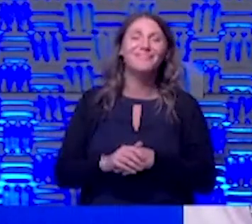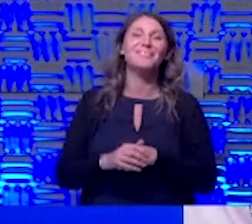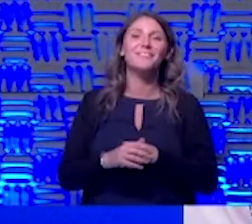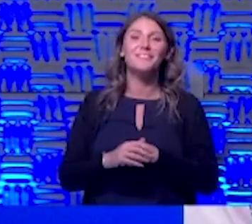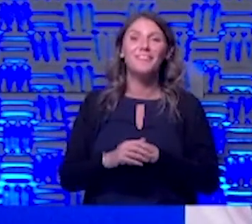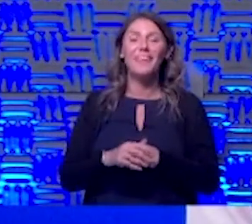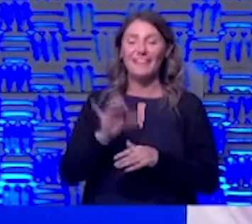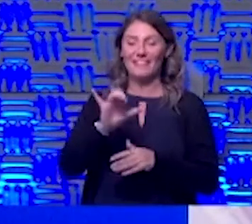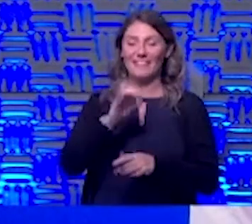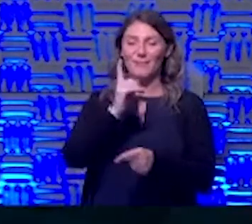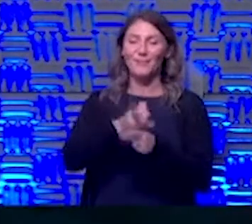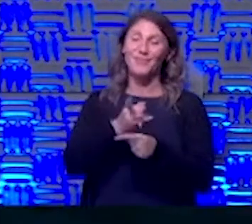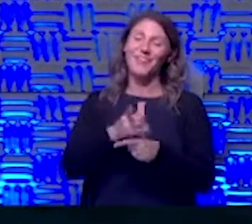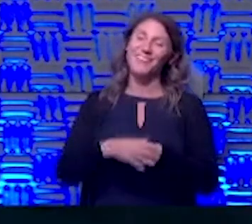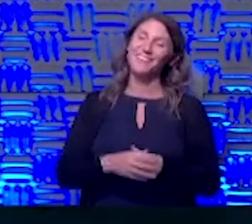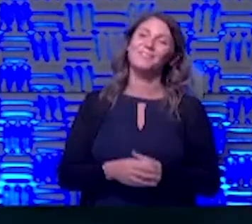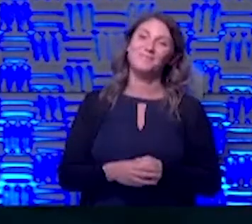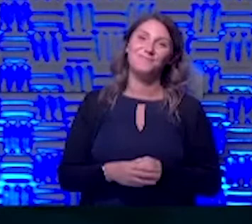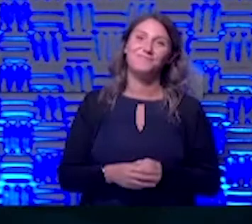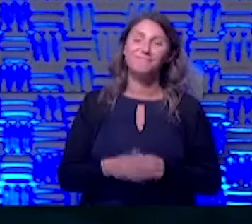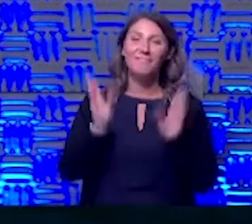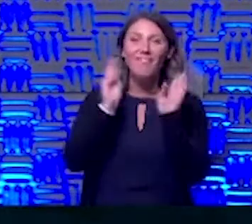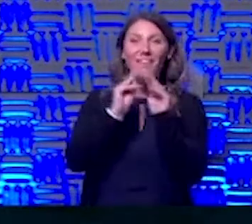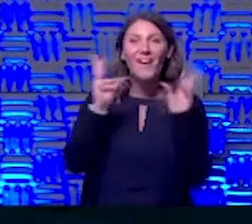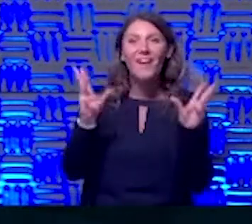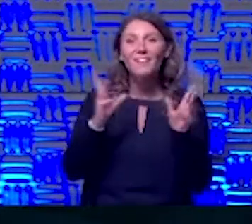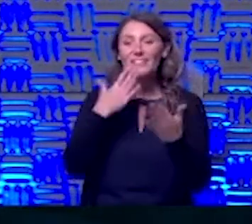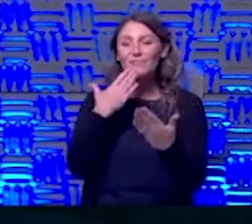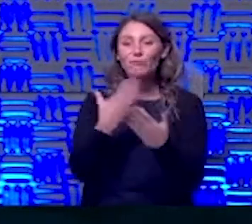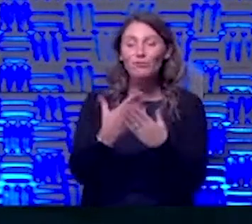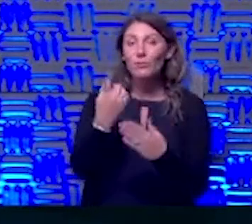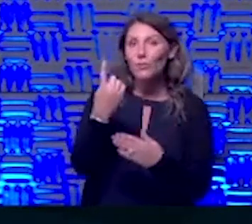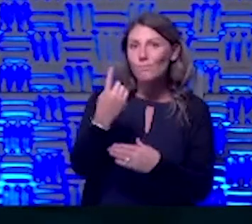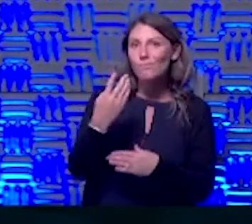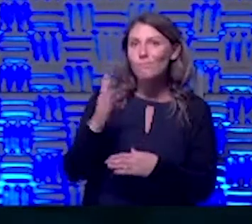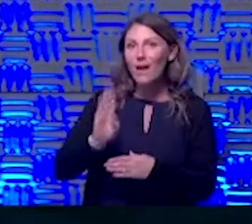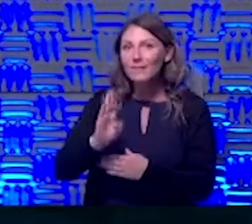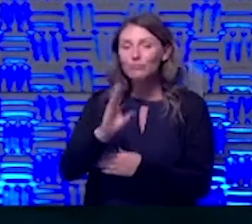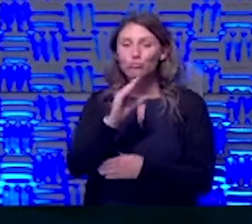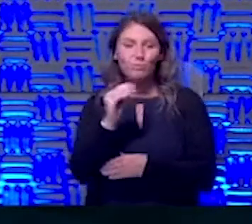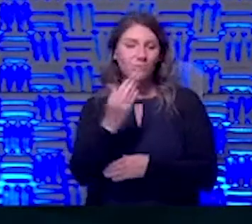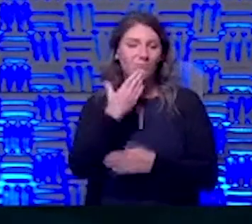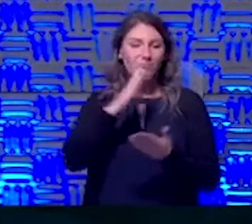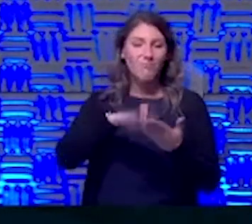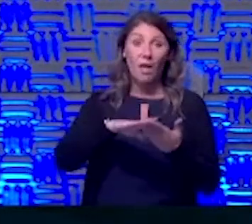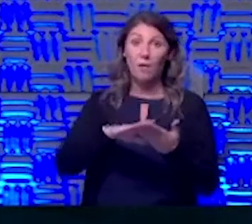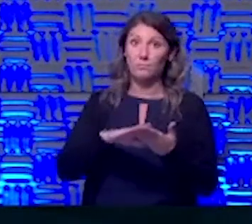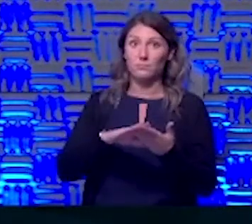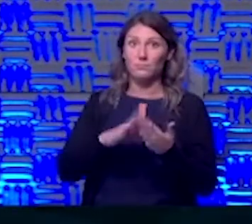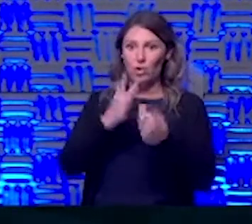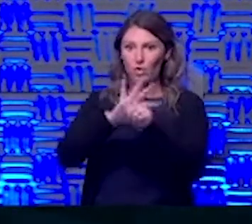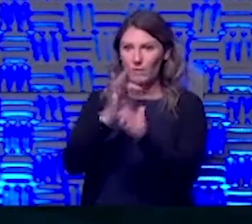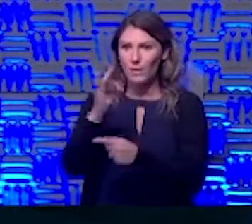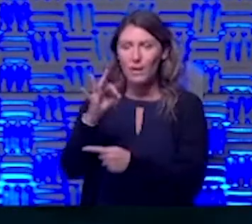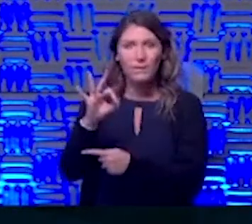That's right. And, obviously there are some good ones and there are some bad ones, and this would be a bad one to go catch. That's